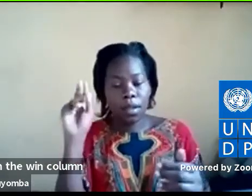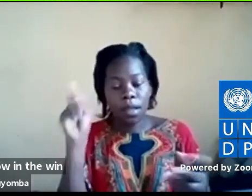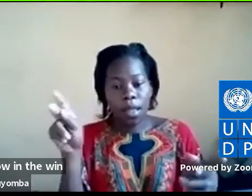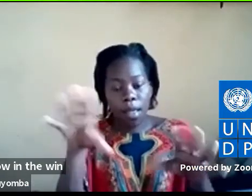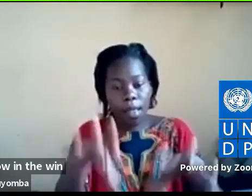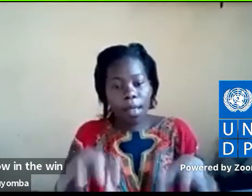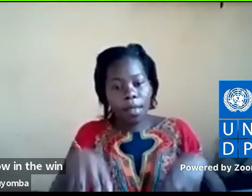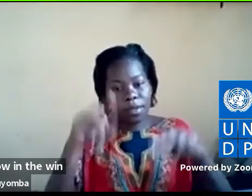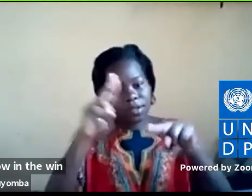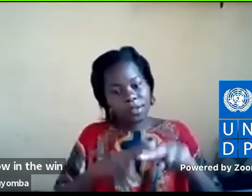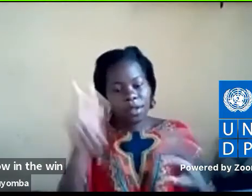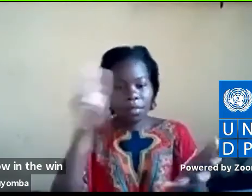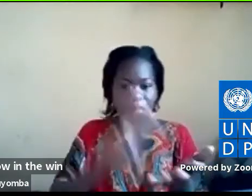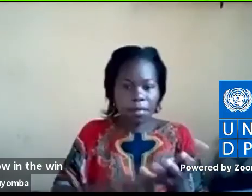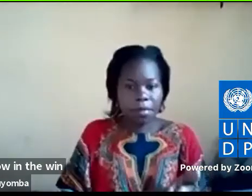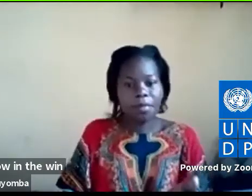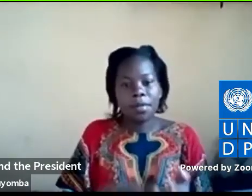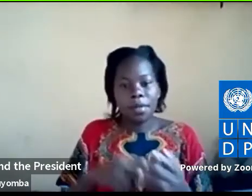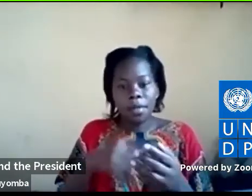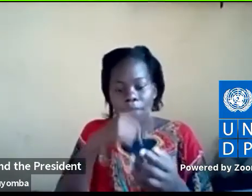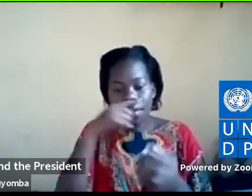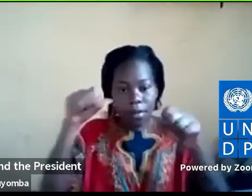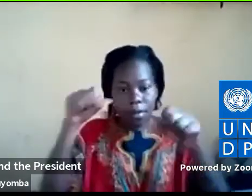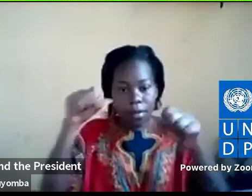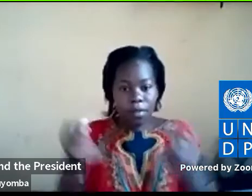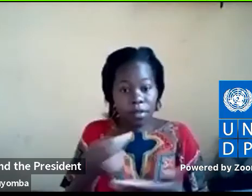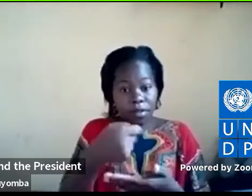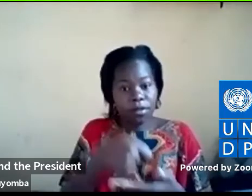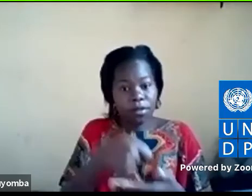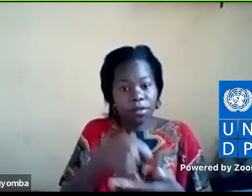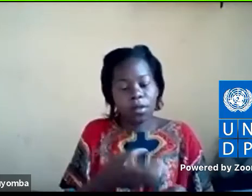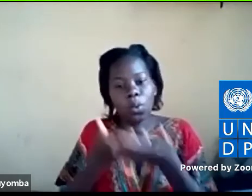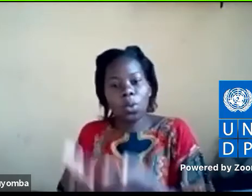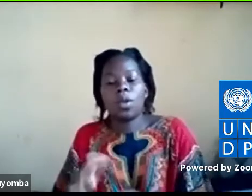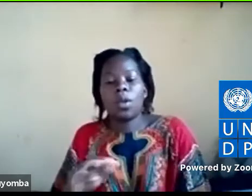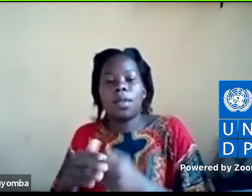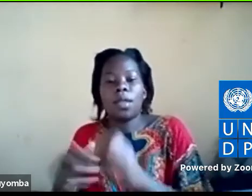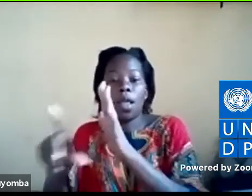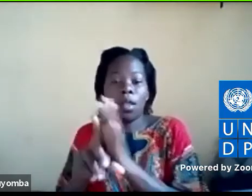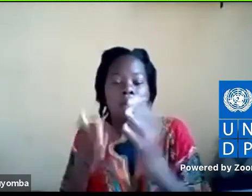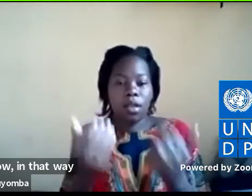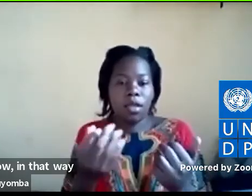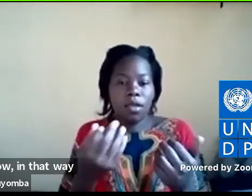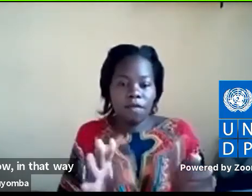president signs it off, then of course it will become a law. Now in that, when it becomes a law,